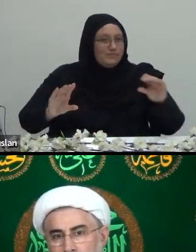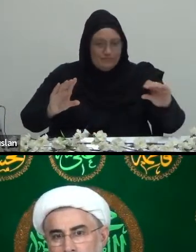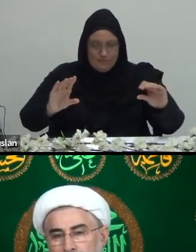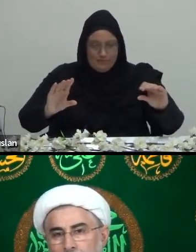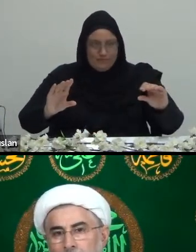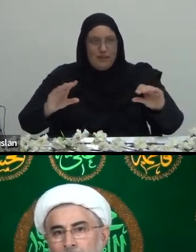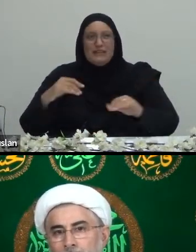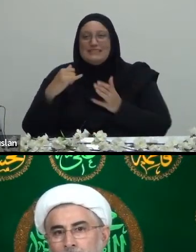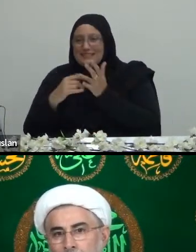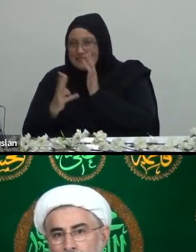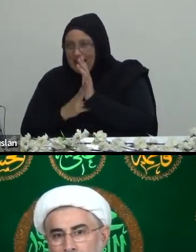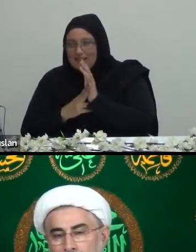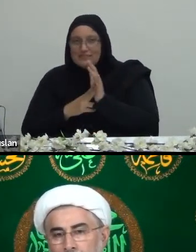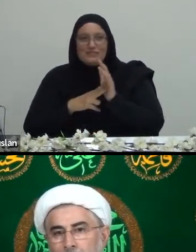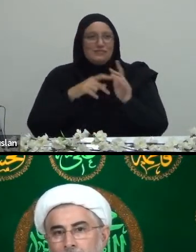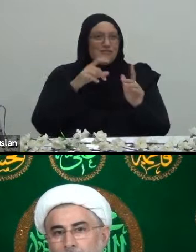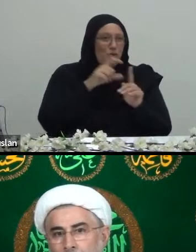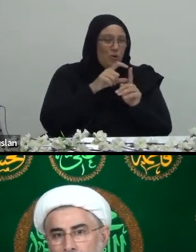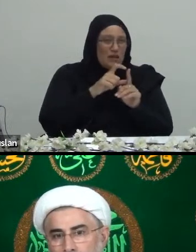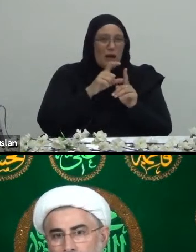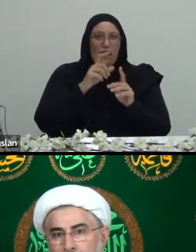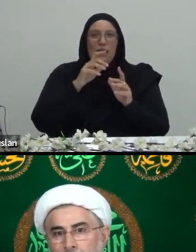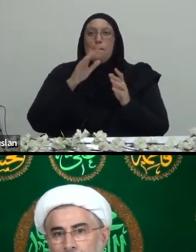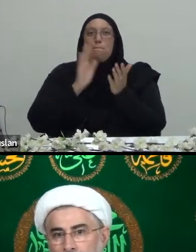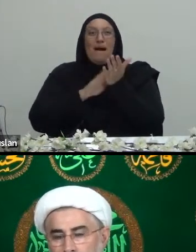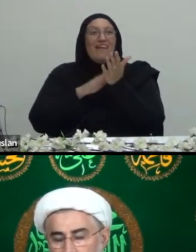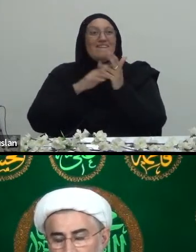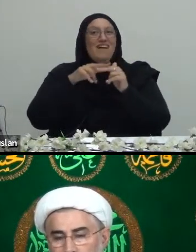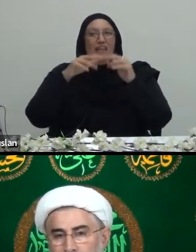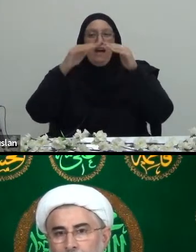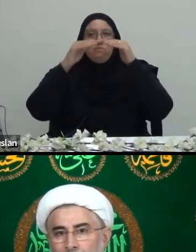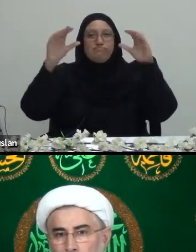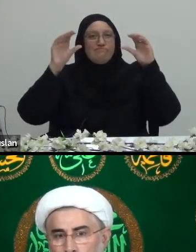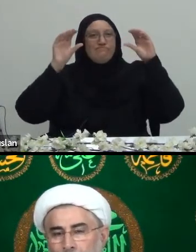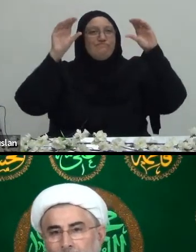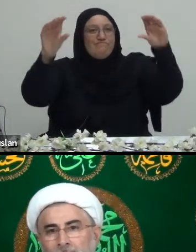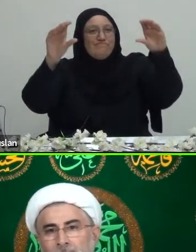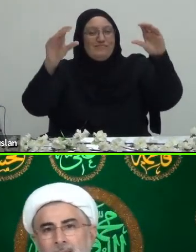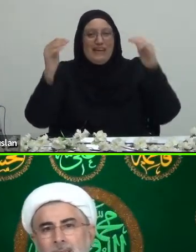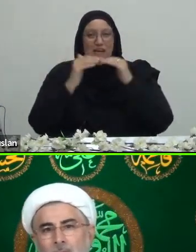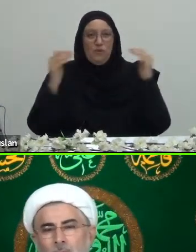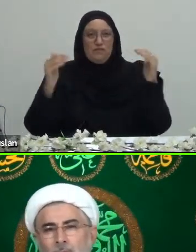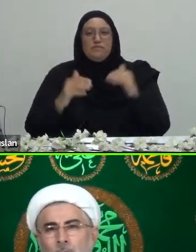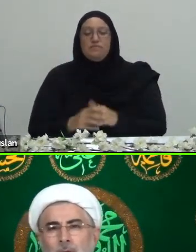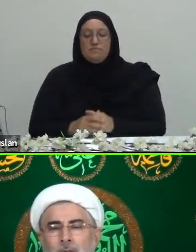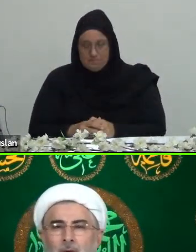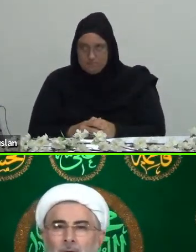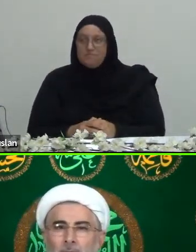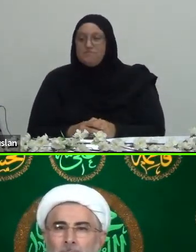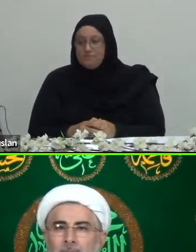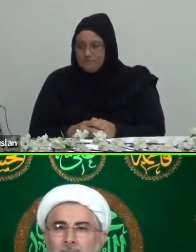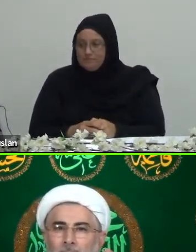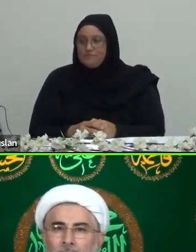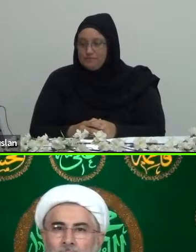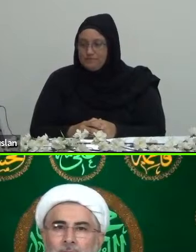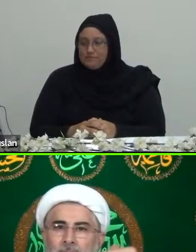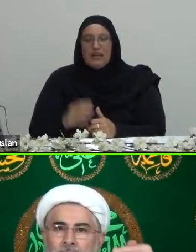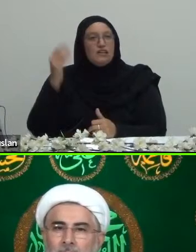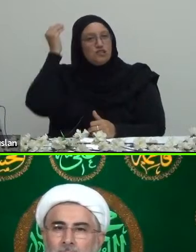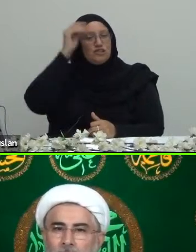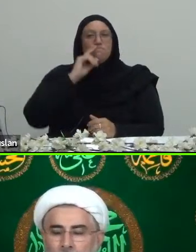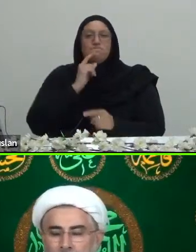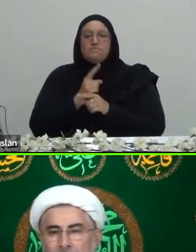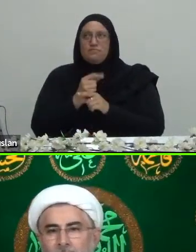jurisprudence and not necessarily in the way that you would have done so anyway. Correct. See, quickly, I repeat, there are